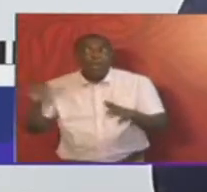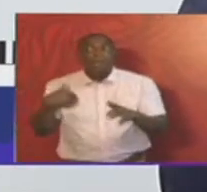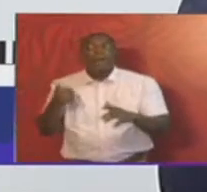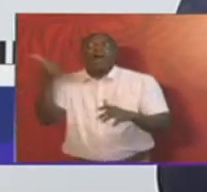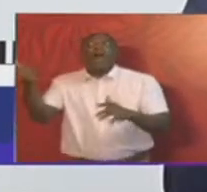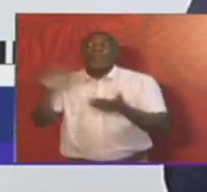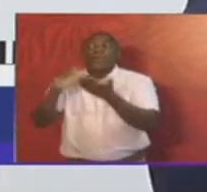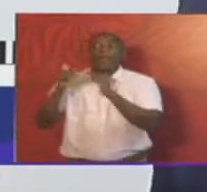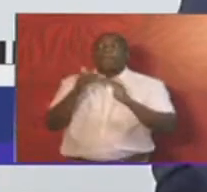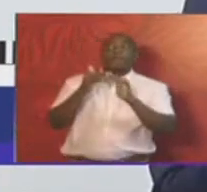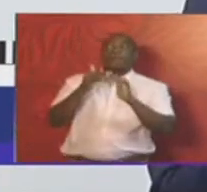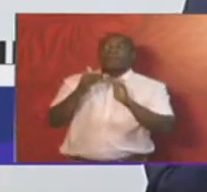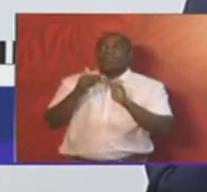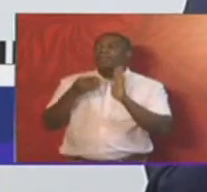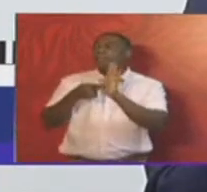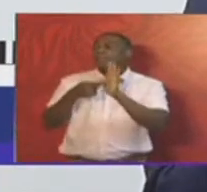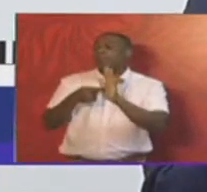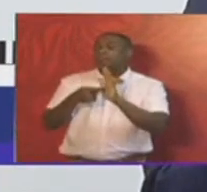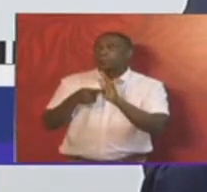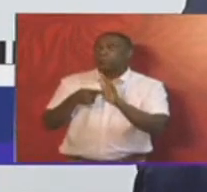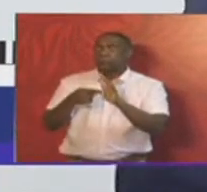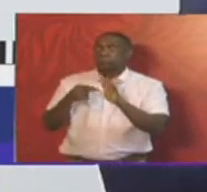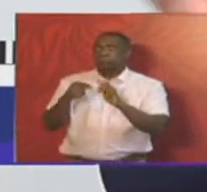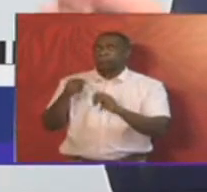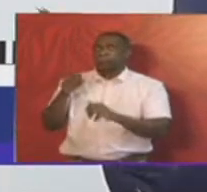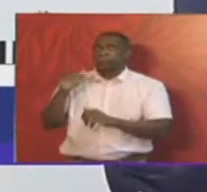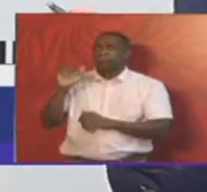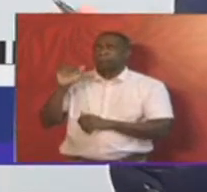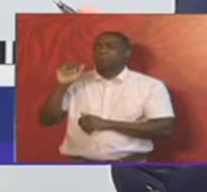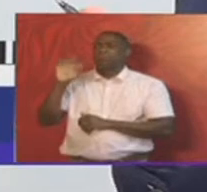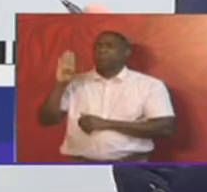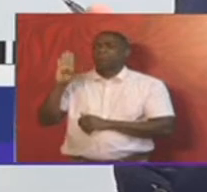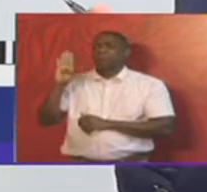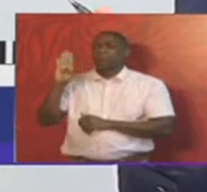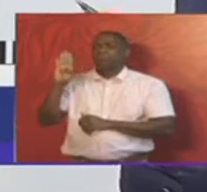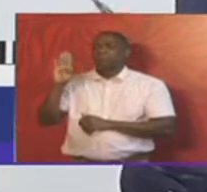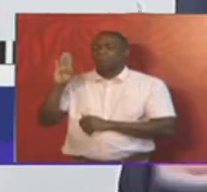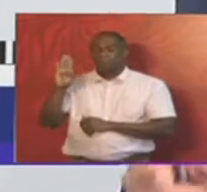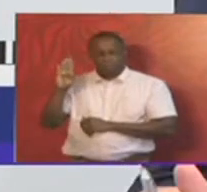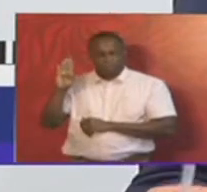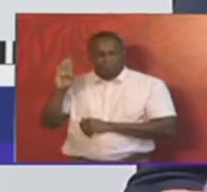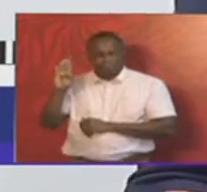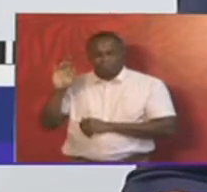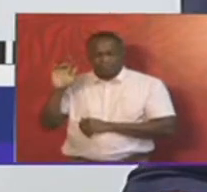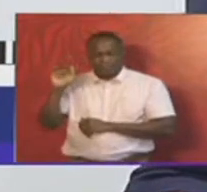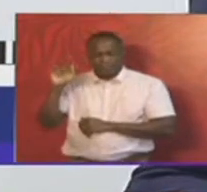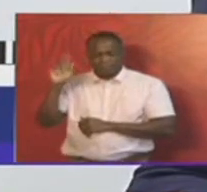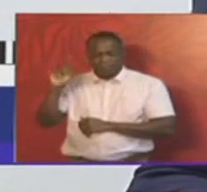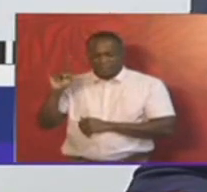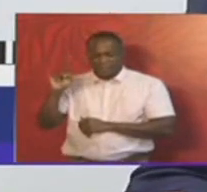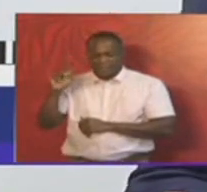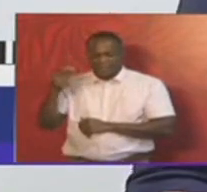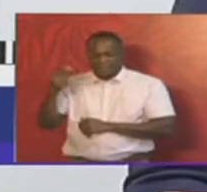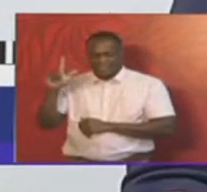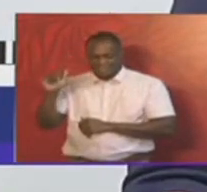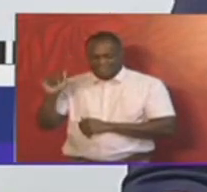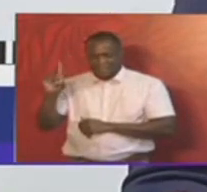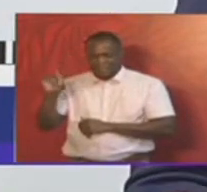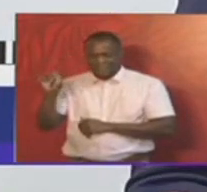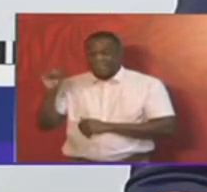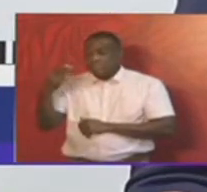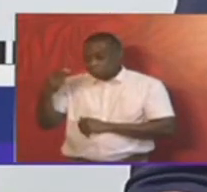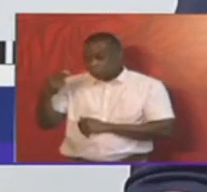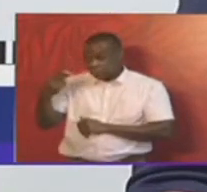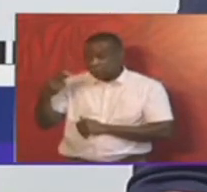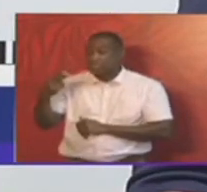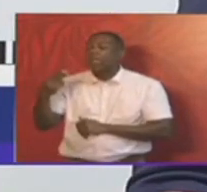have a community like Bangladesh. You have the train line in Marabella. You have Valencia, where you have these